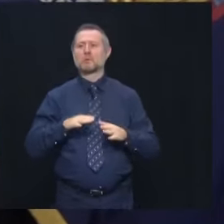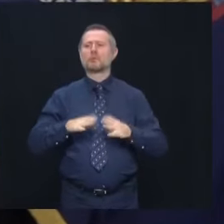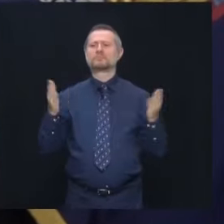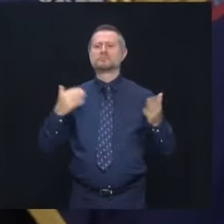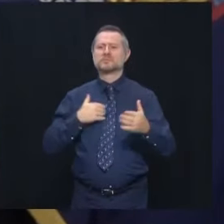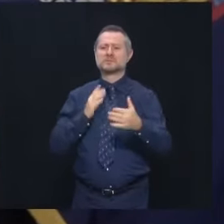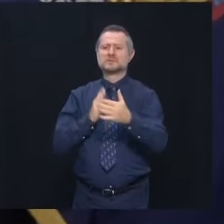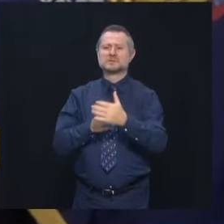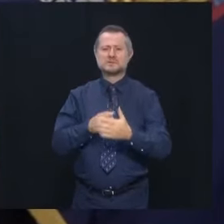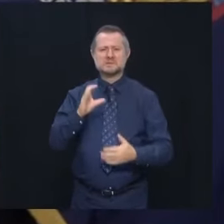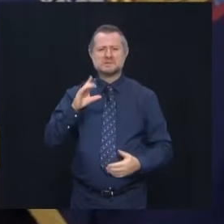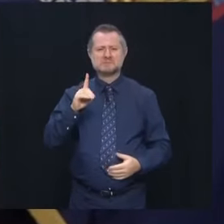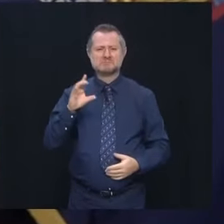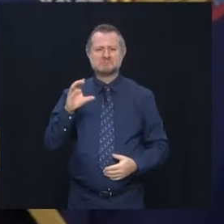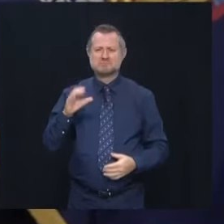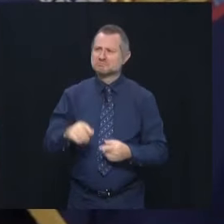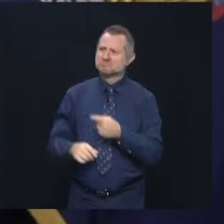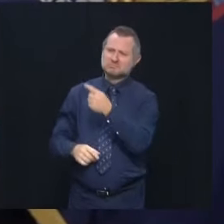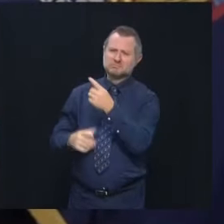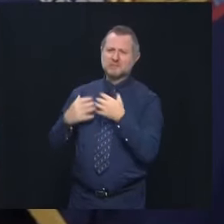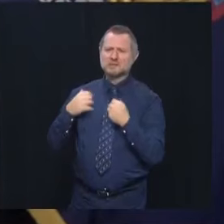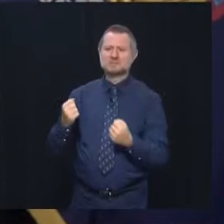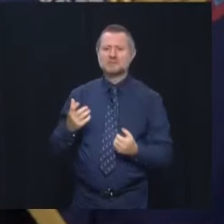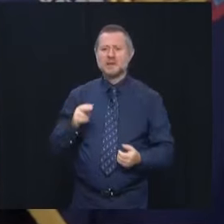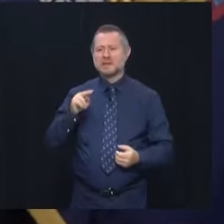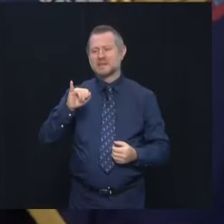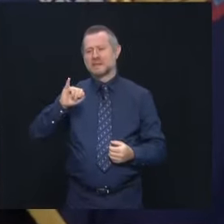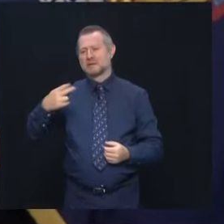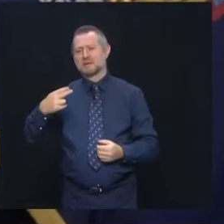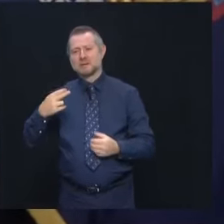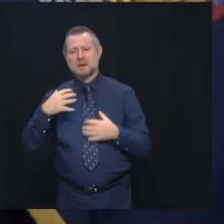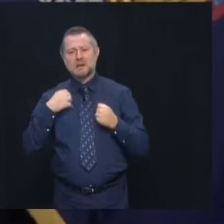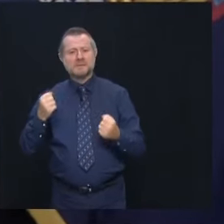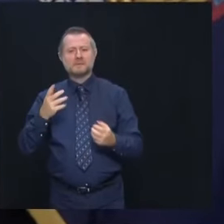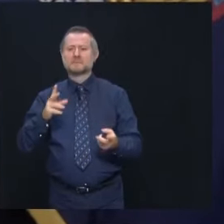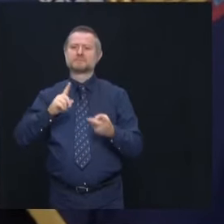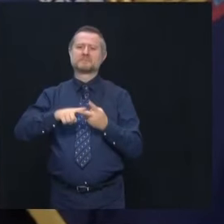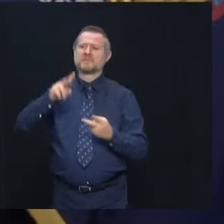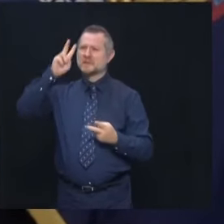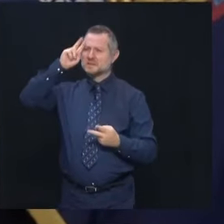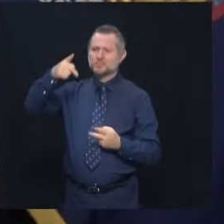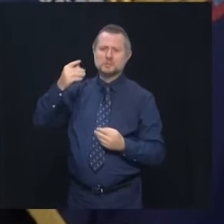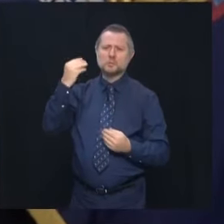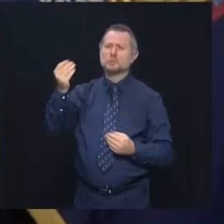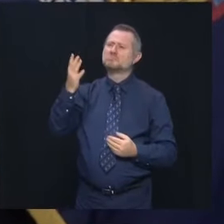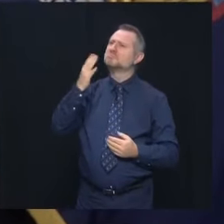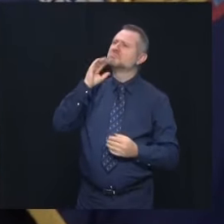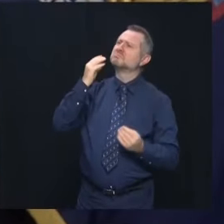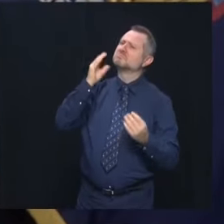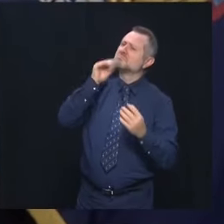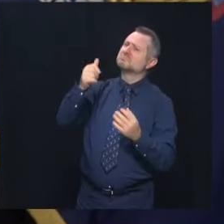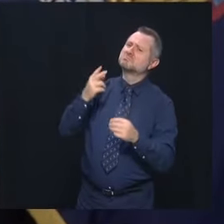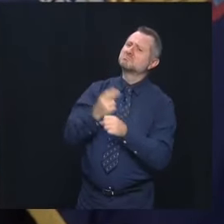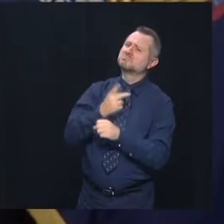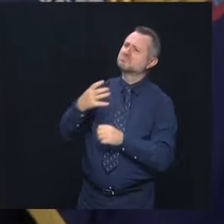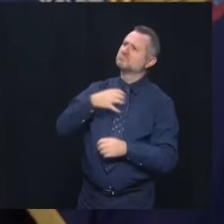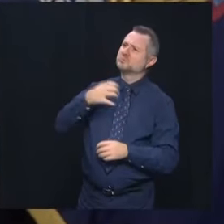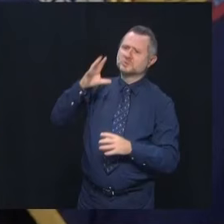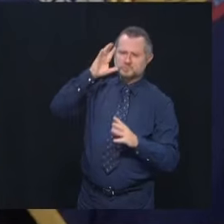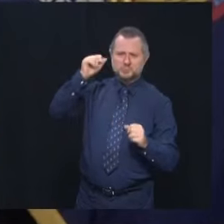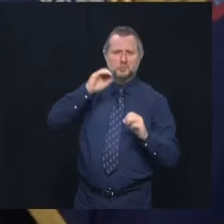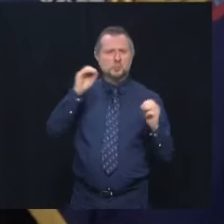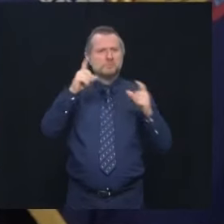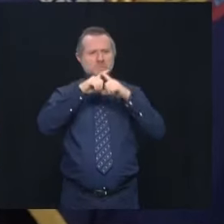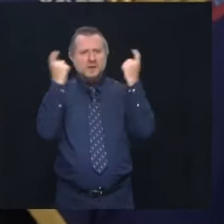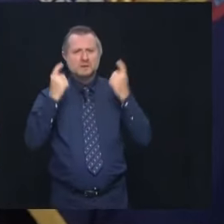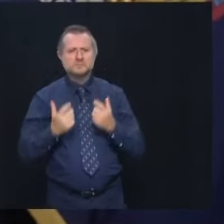CDC and NIH and the vice president for not condemning the president's failure to